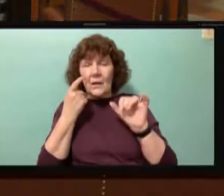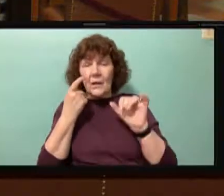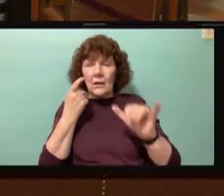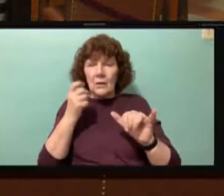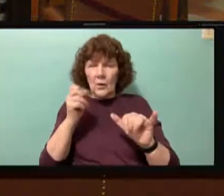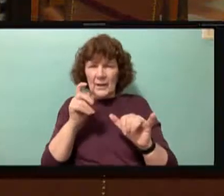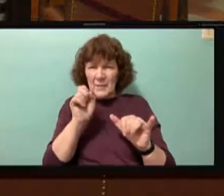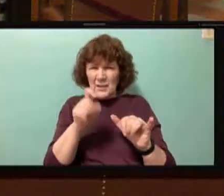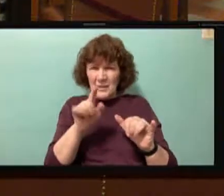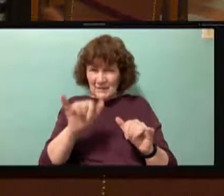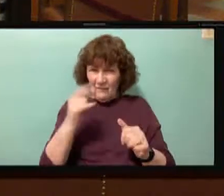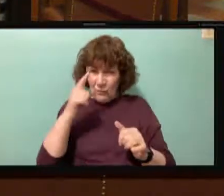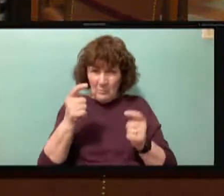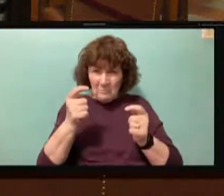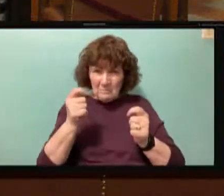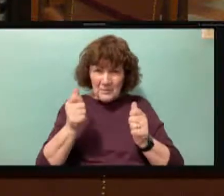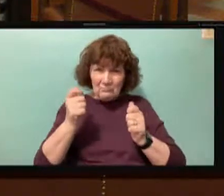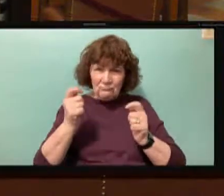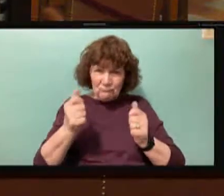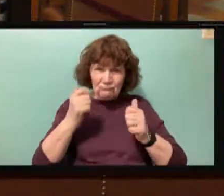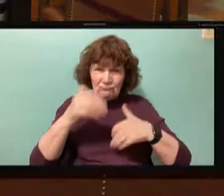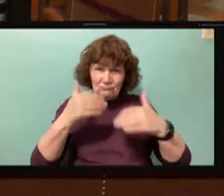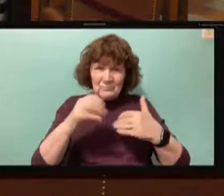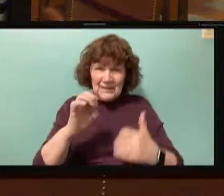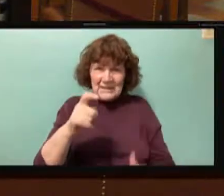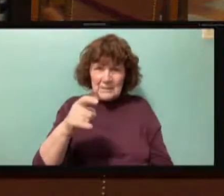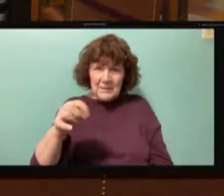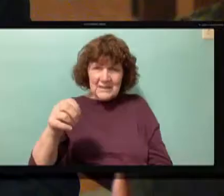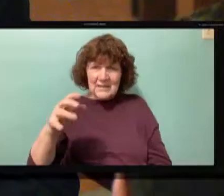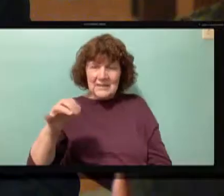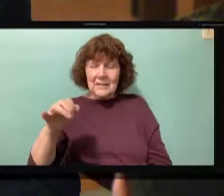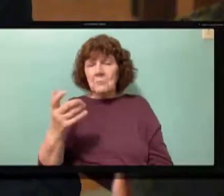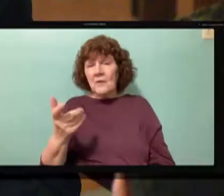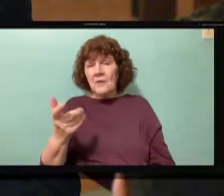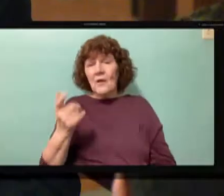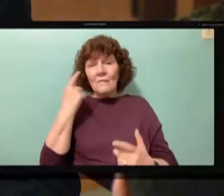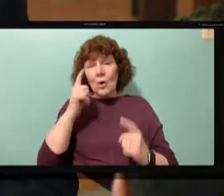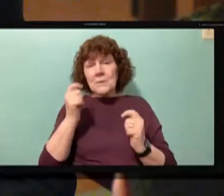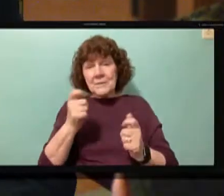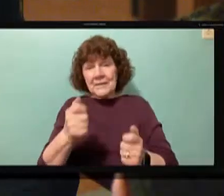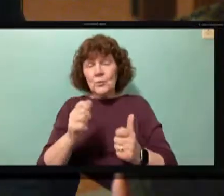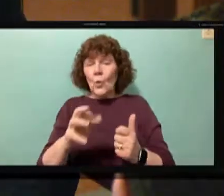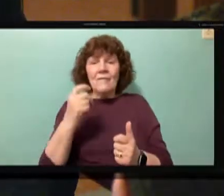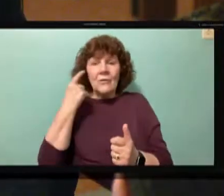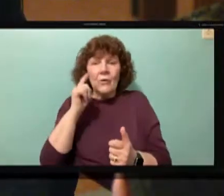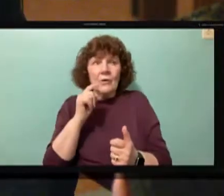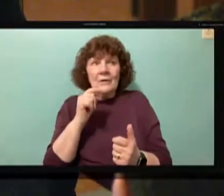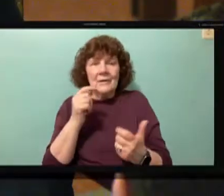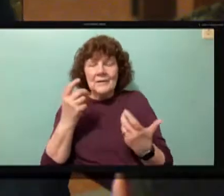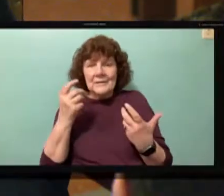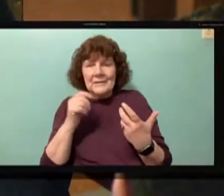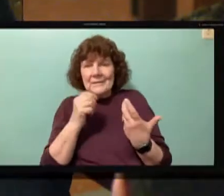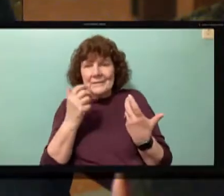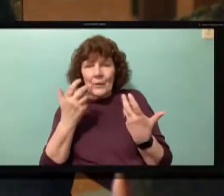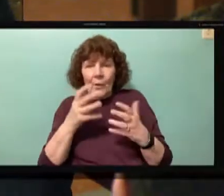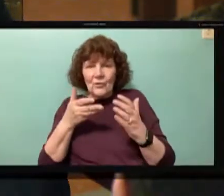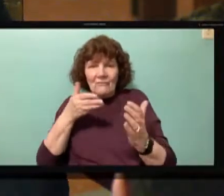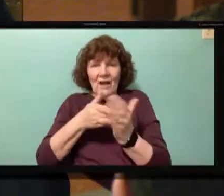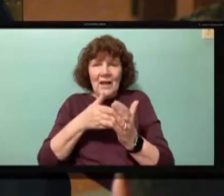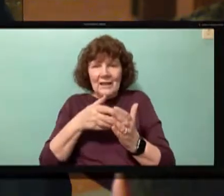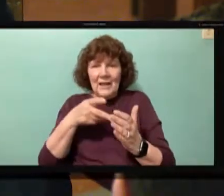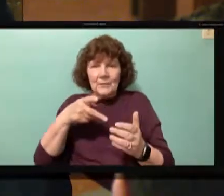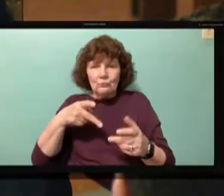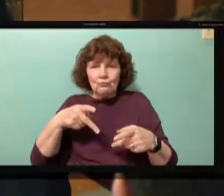the cases and whatnot? Expediency or not violating privilege in the engagement process,